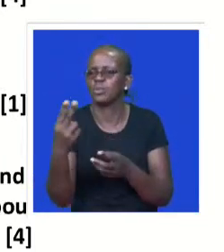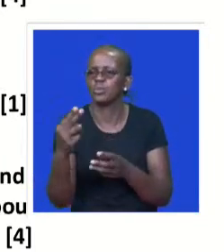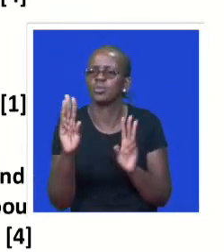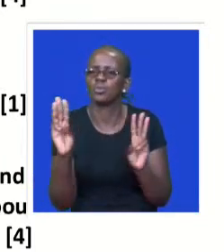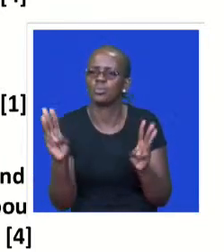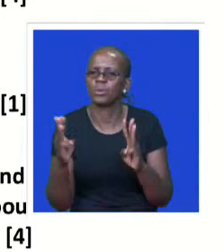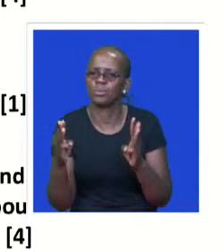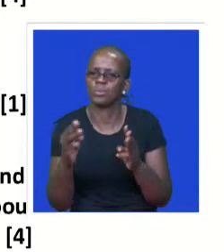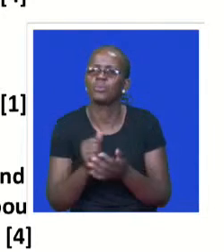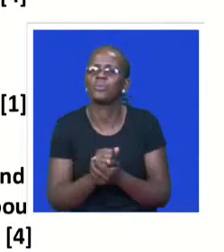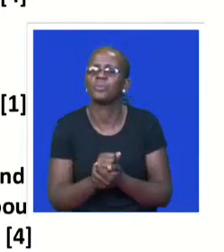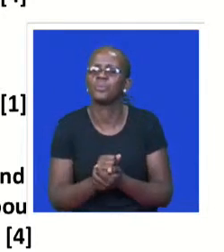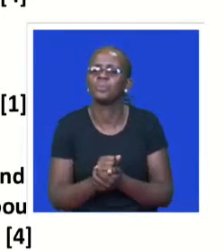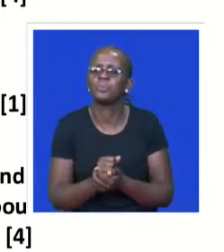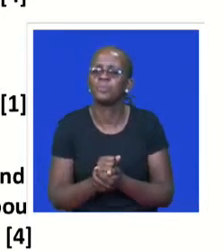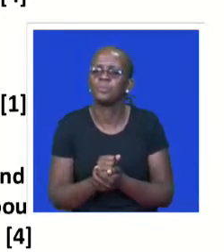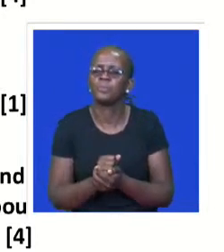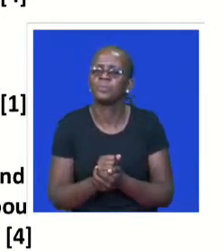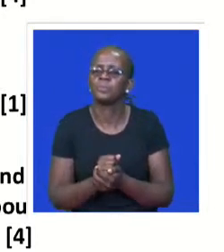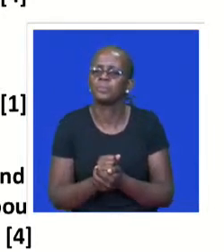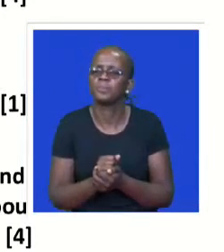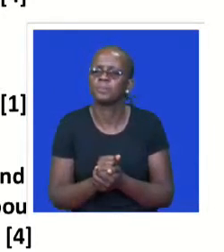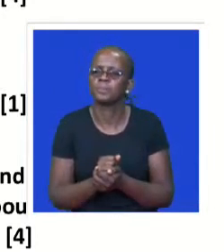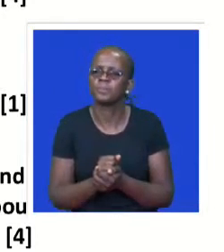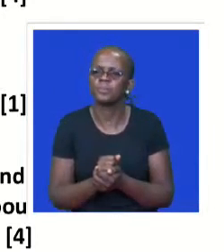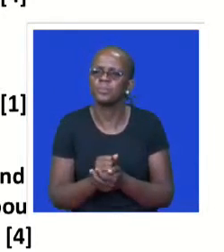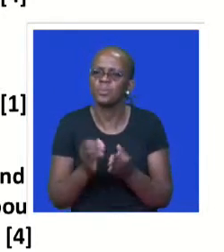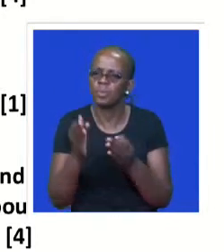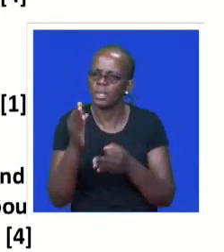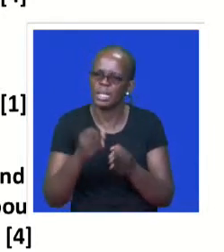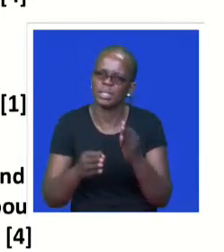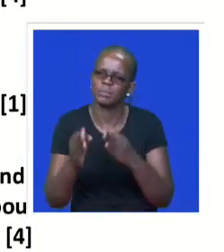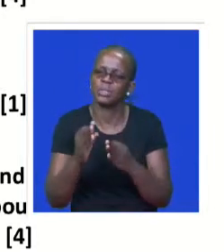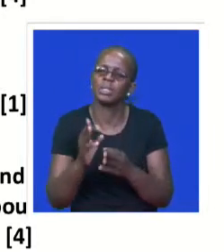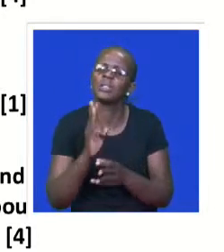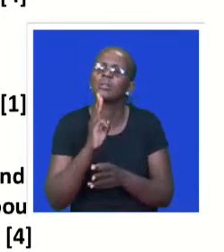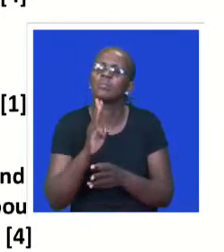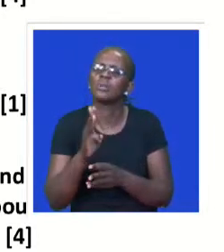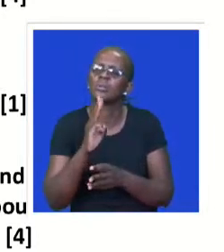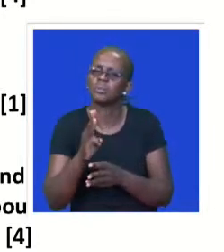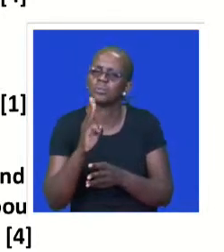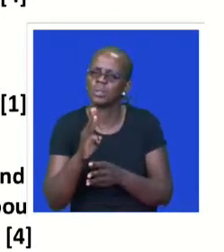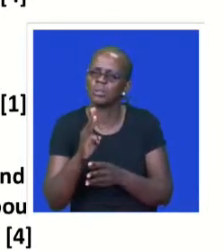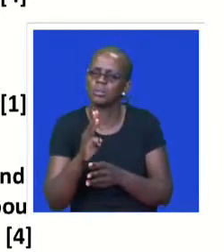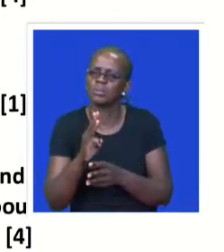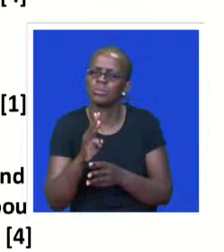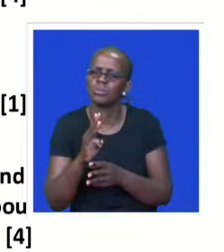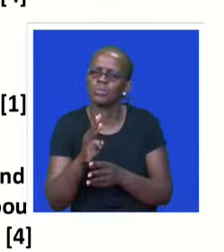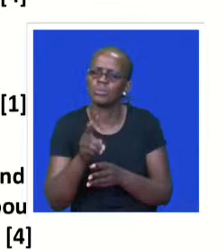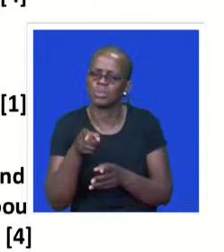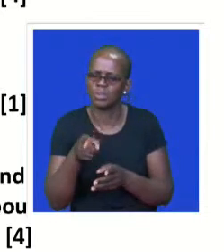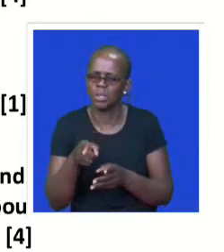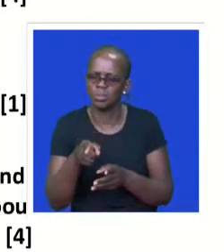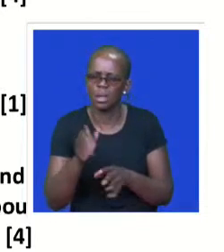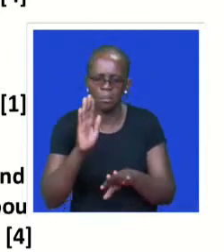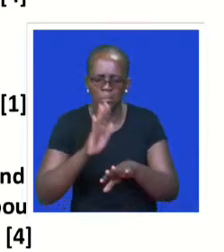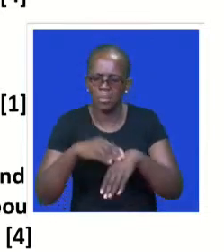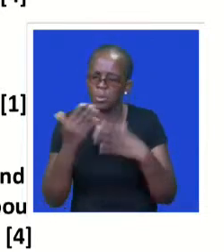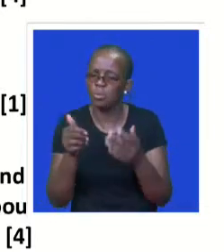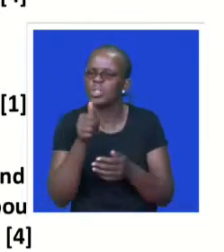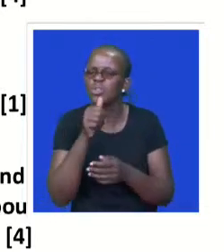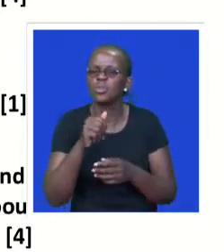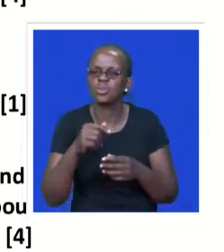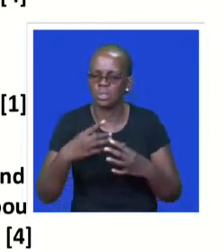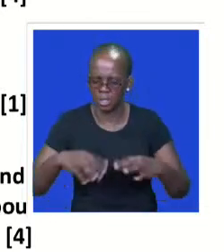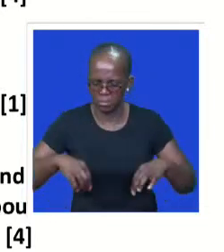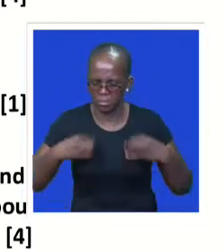as revealed in the story. Also, explain the words that say they were naked but not ashamed, my dear Lena. And